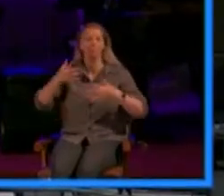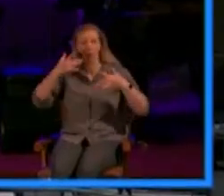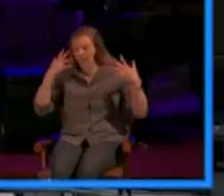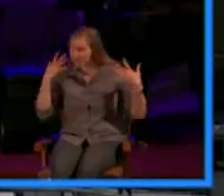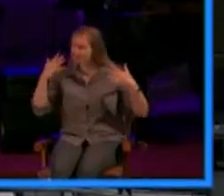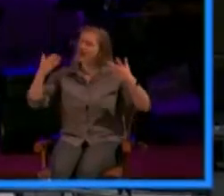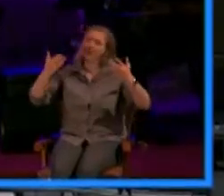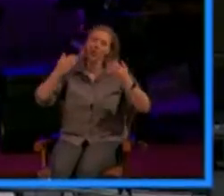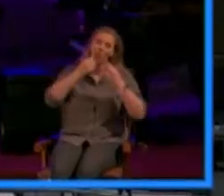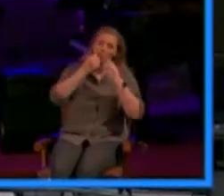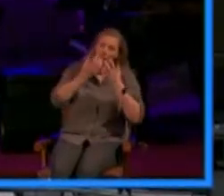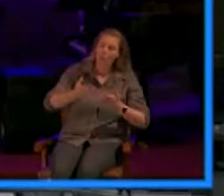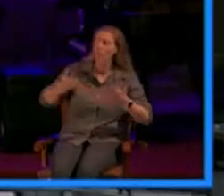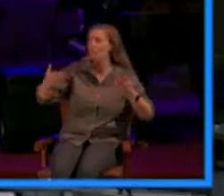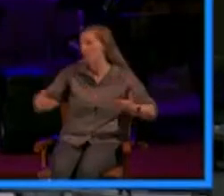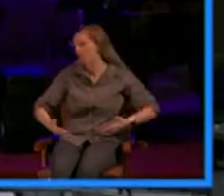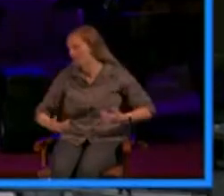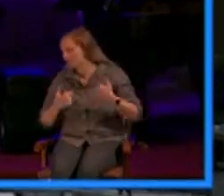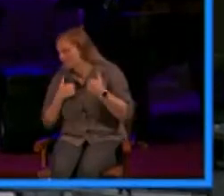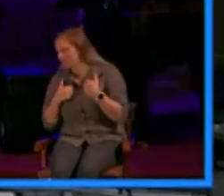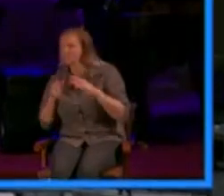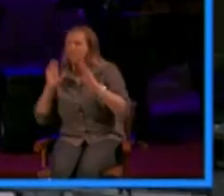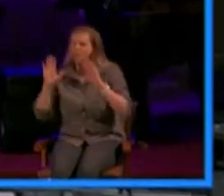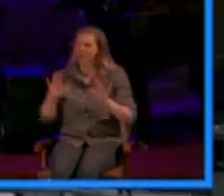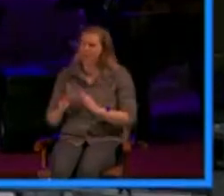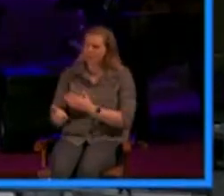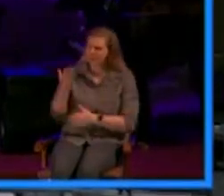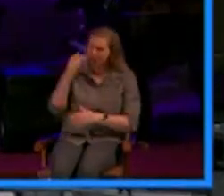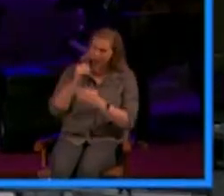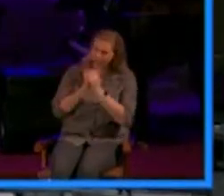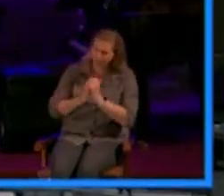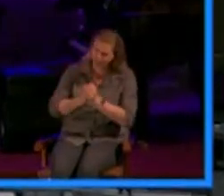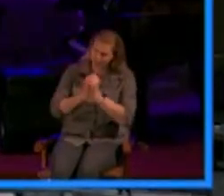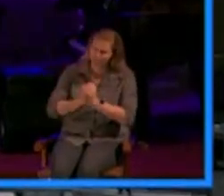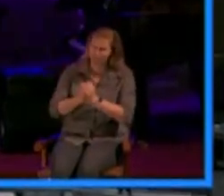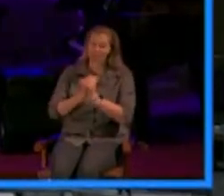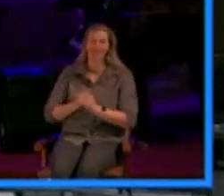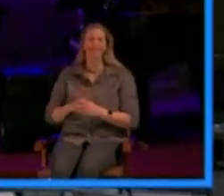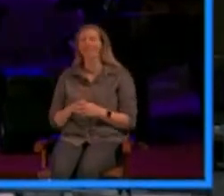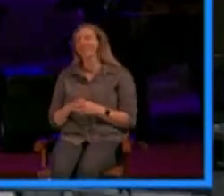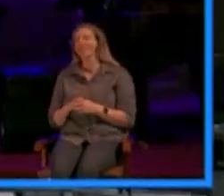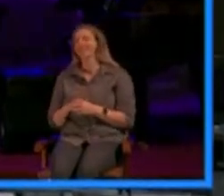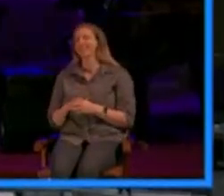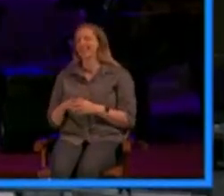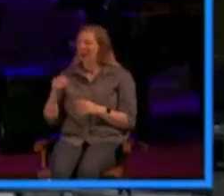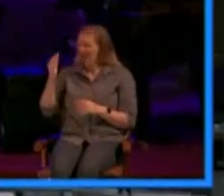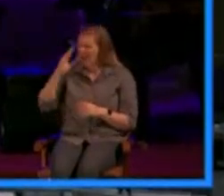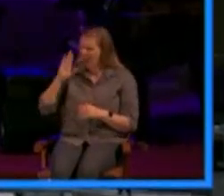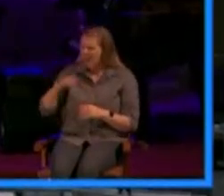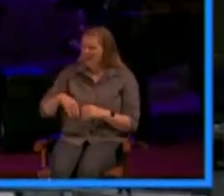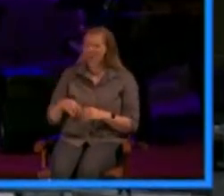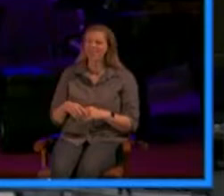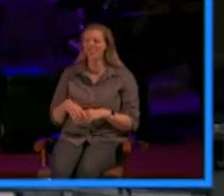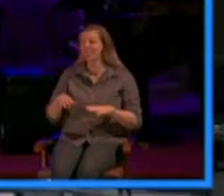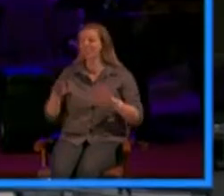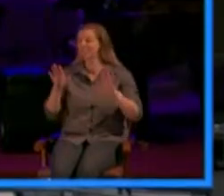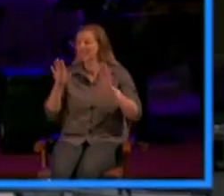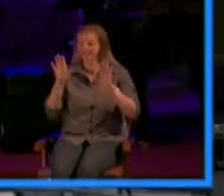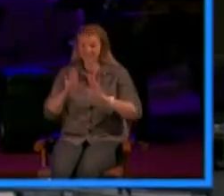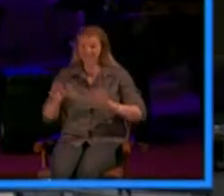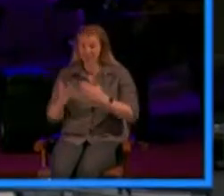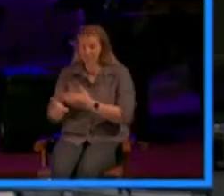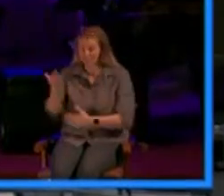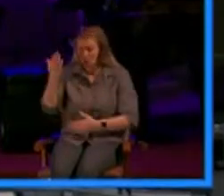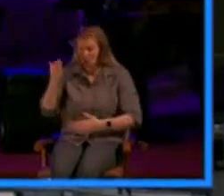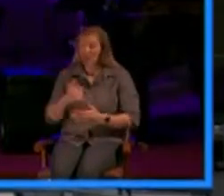great morning of worship we've had. And, I know what it's like on a Sunday morning as a pastor, and you come in and